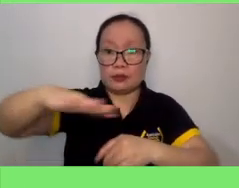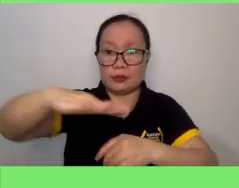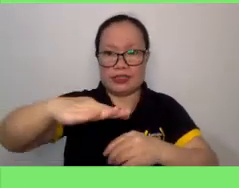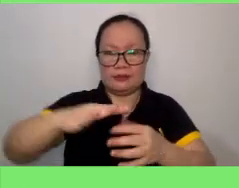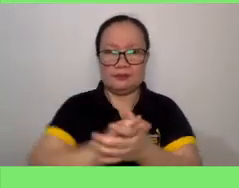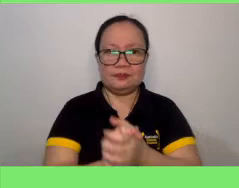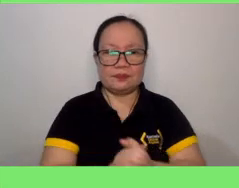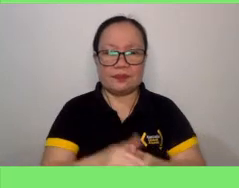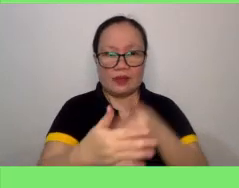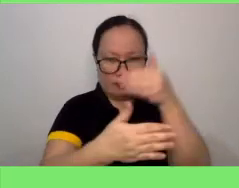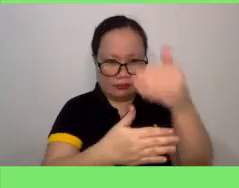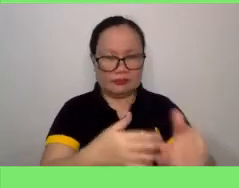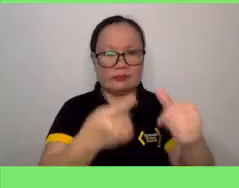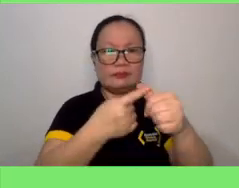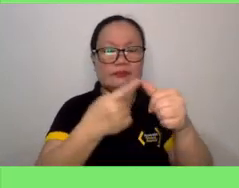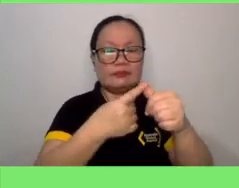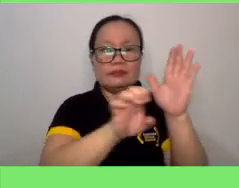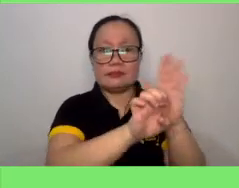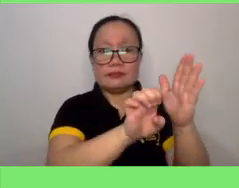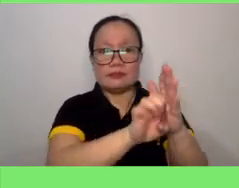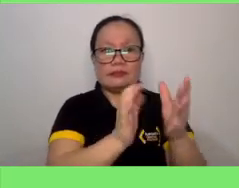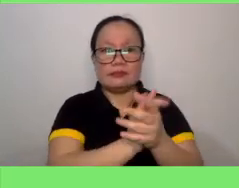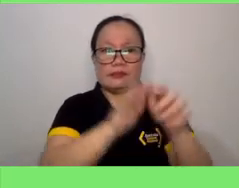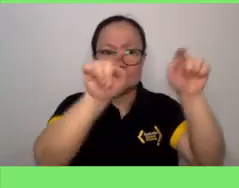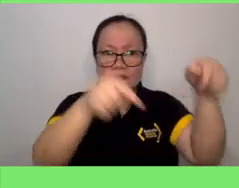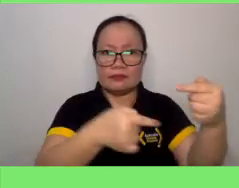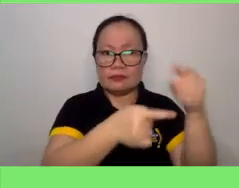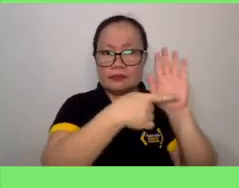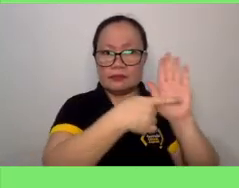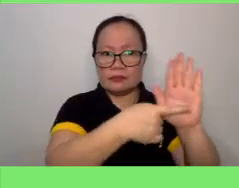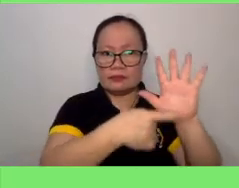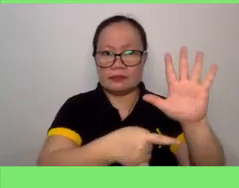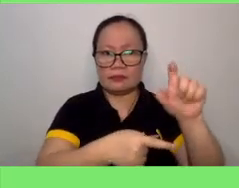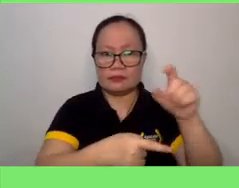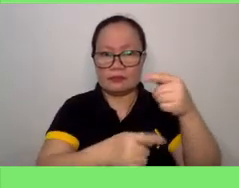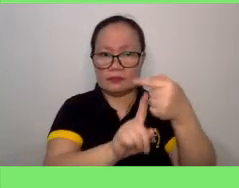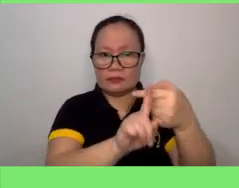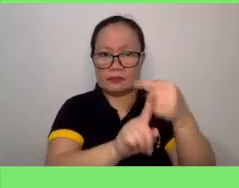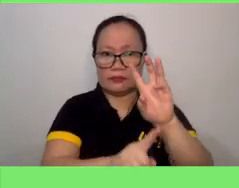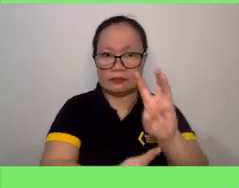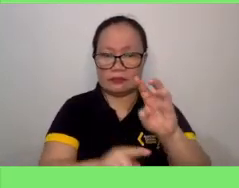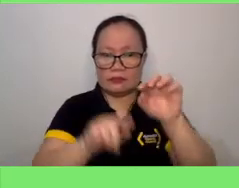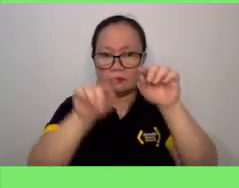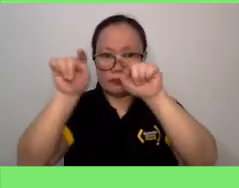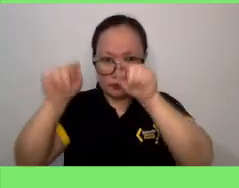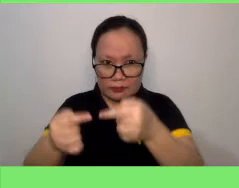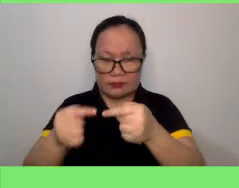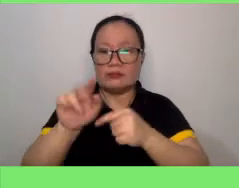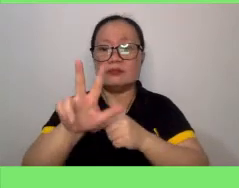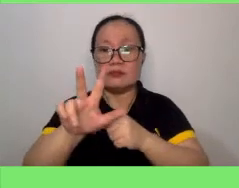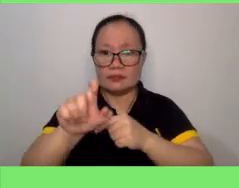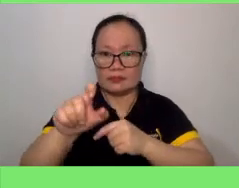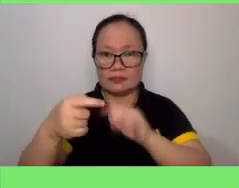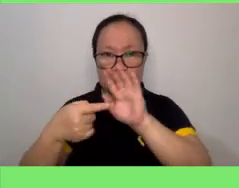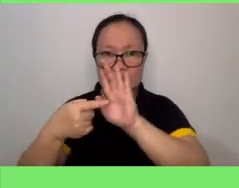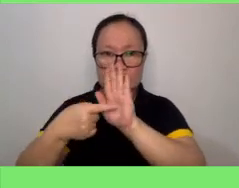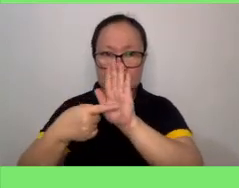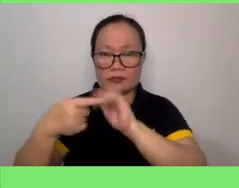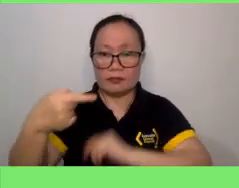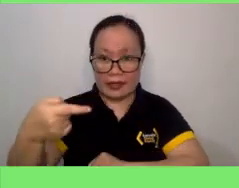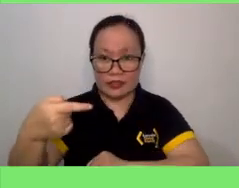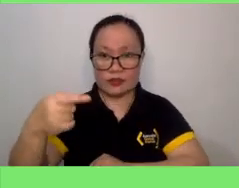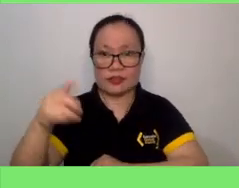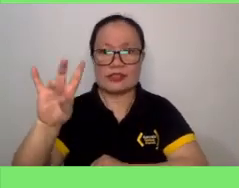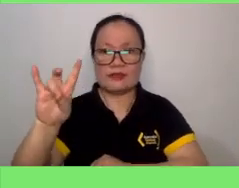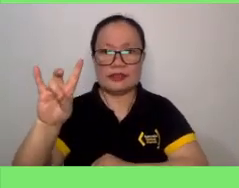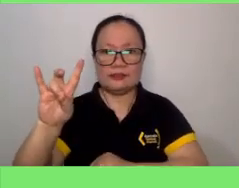Let's have the second example. So, I have here negative 5x plus 6 times 3x minus 7. So, still, this is